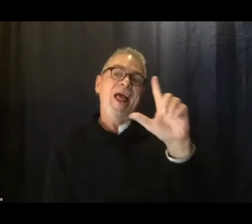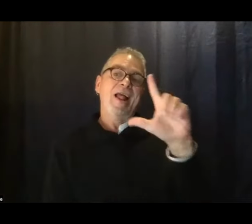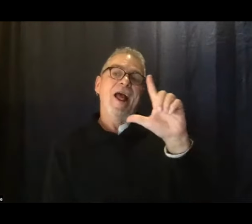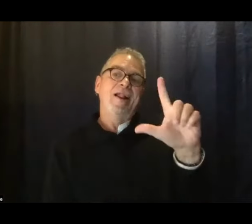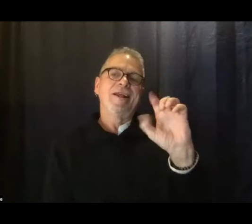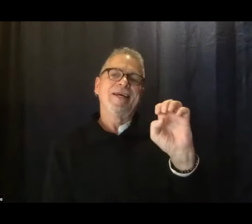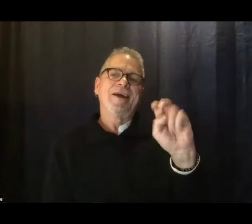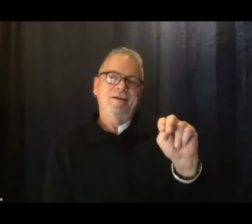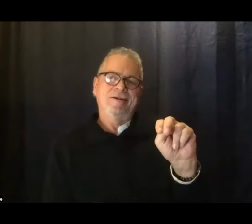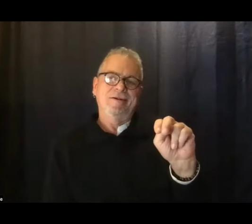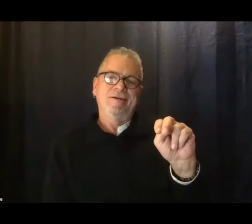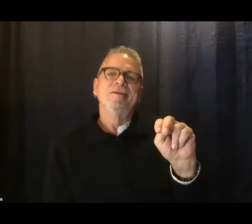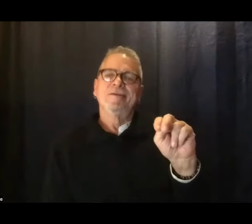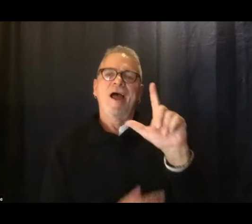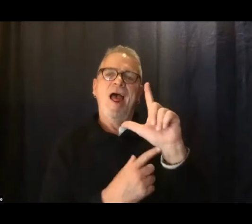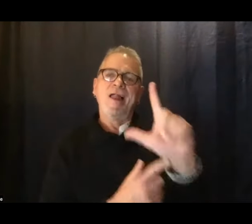example. Buzzer.